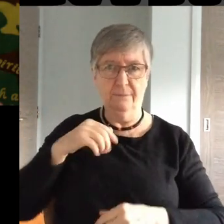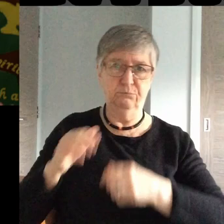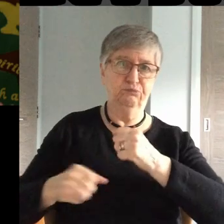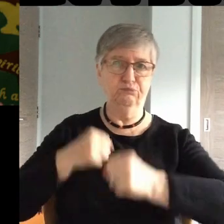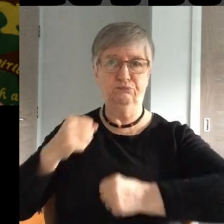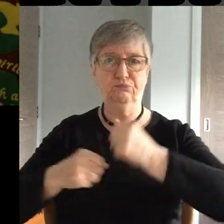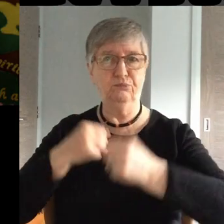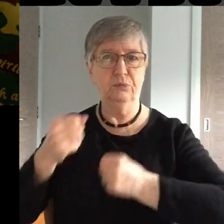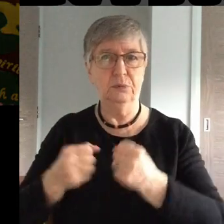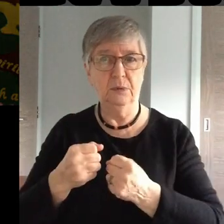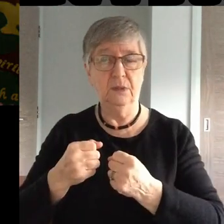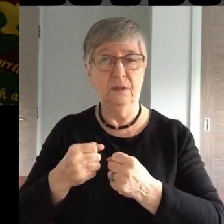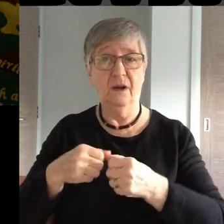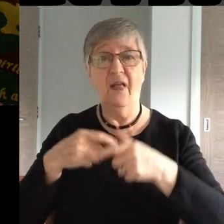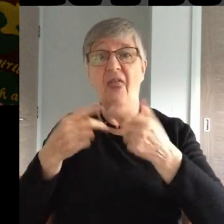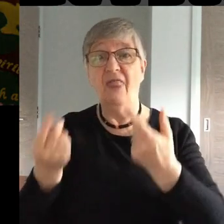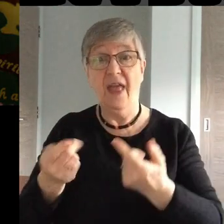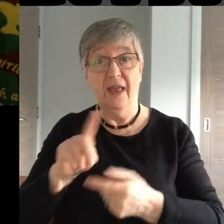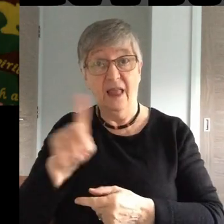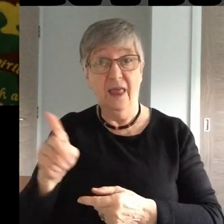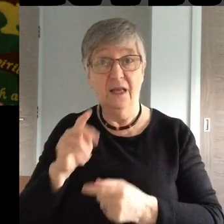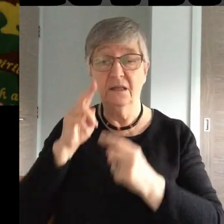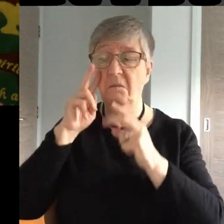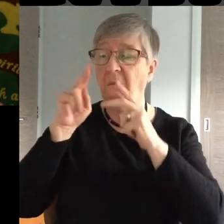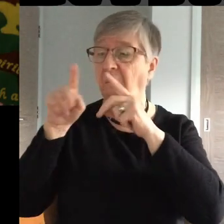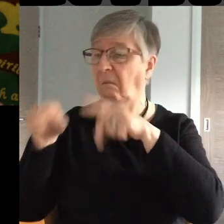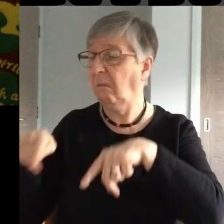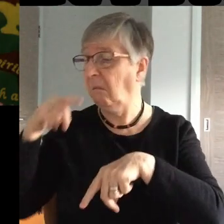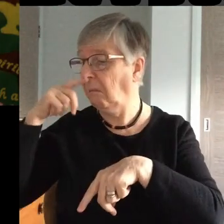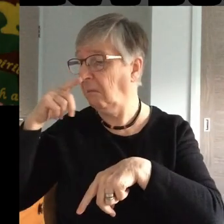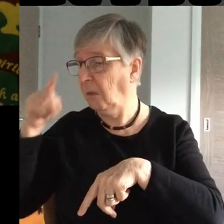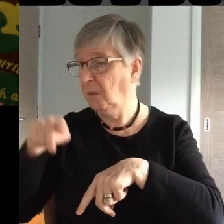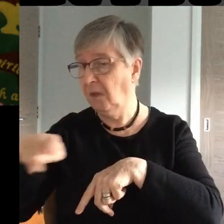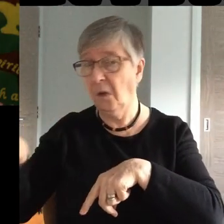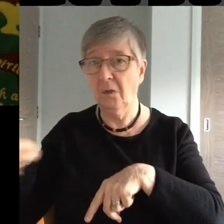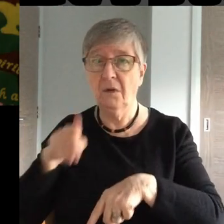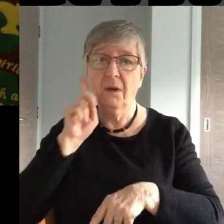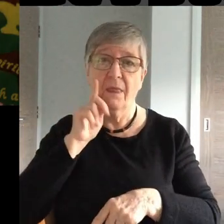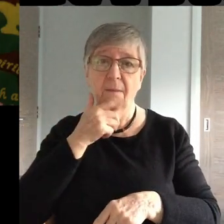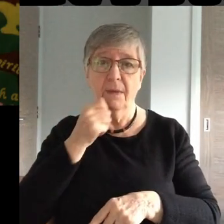ladder of success and then look down on everyone else.